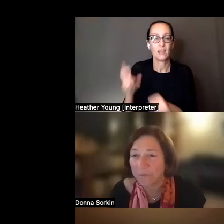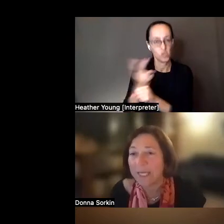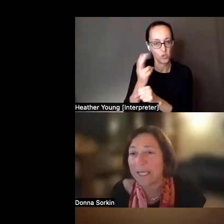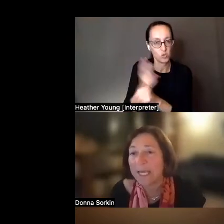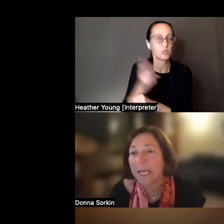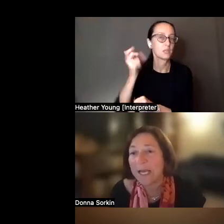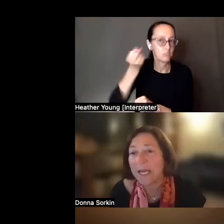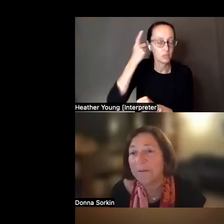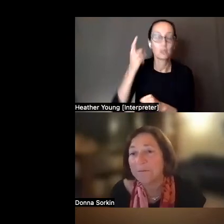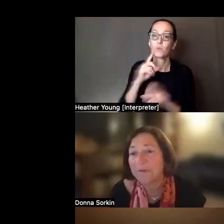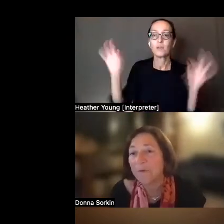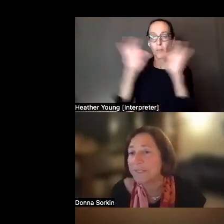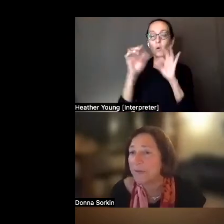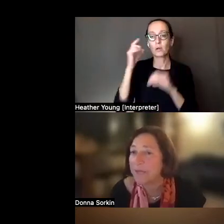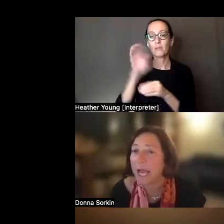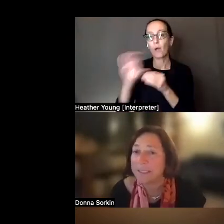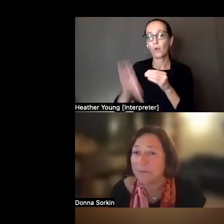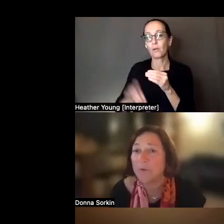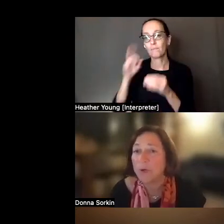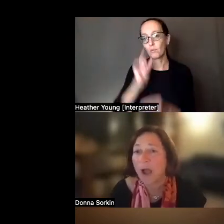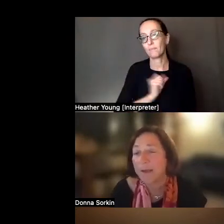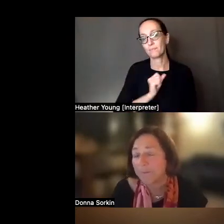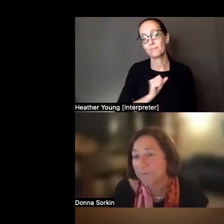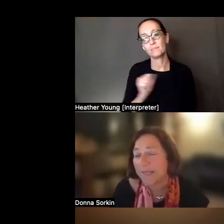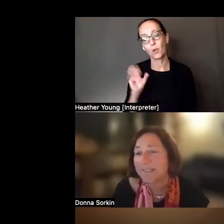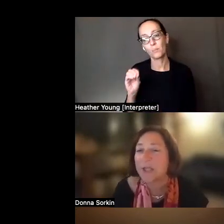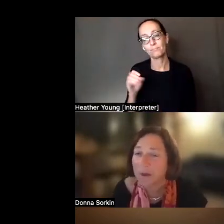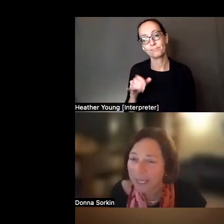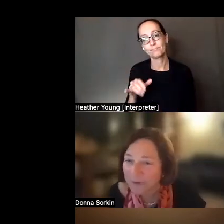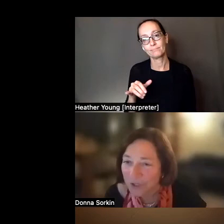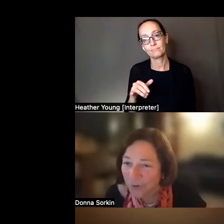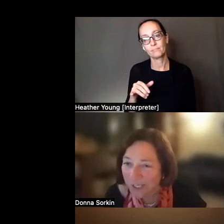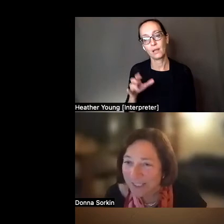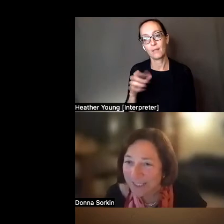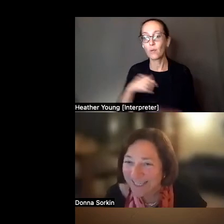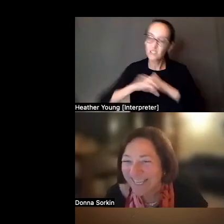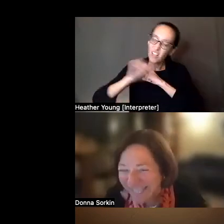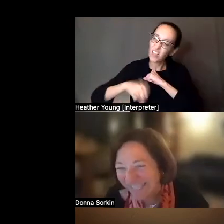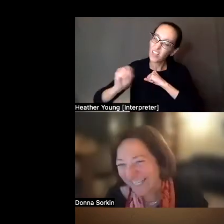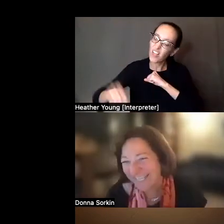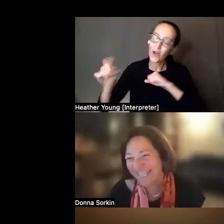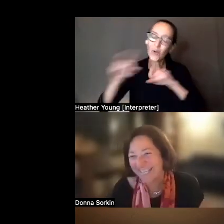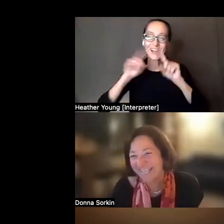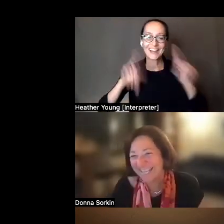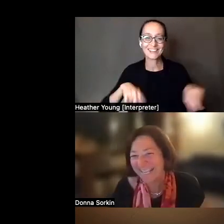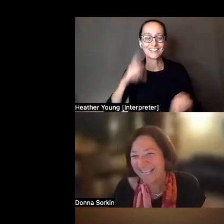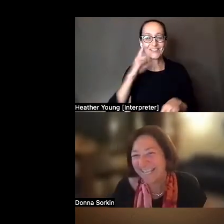for me. So it was something I did work on. That's a long answer to your question.